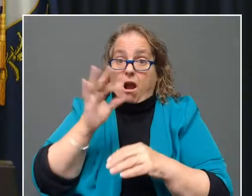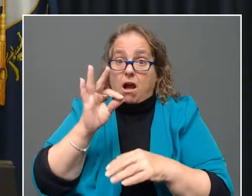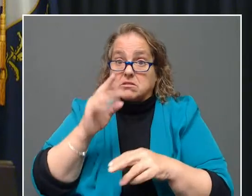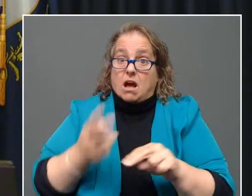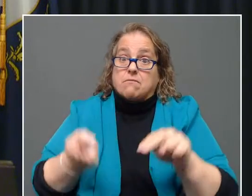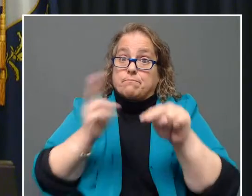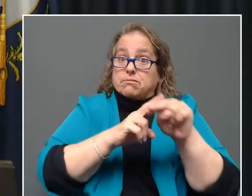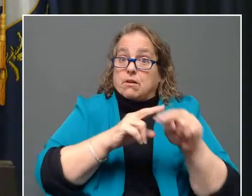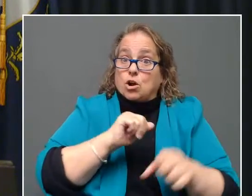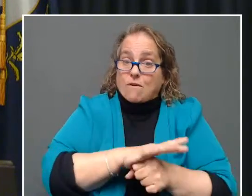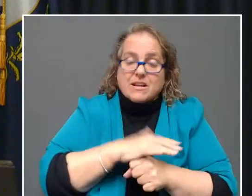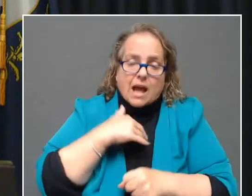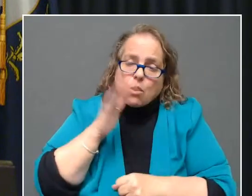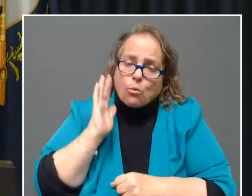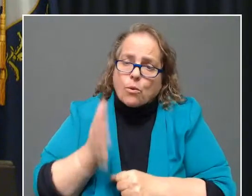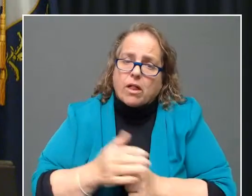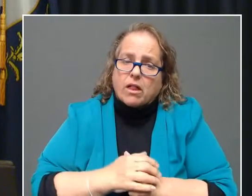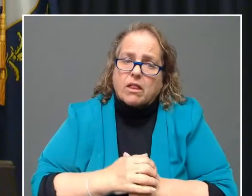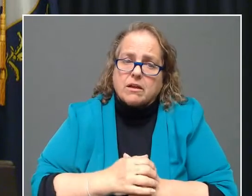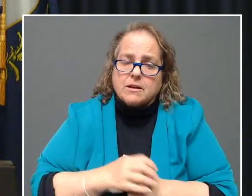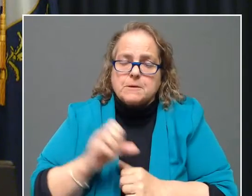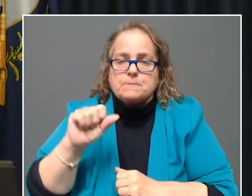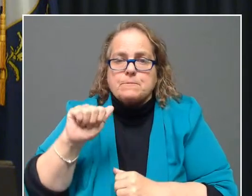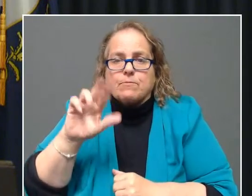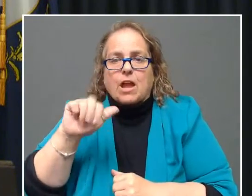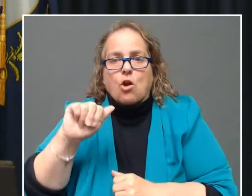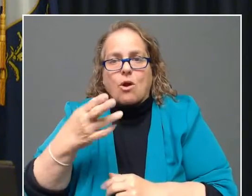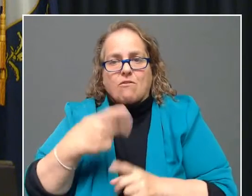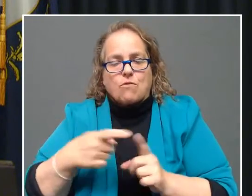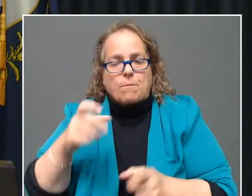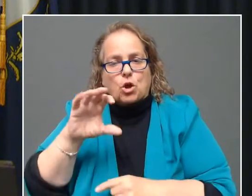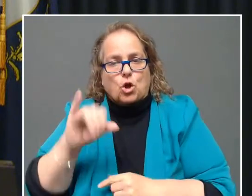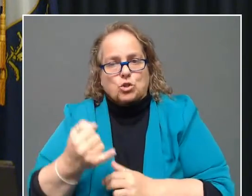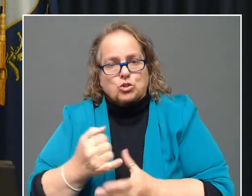Sarah Ladd from the Courier-Journal.